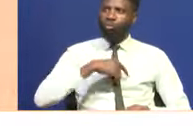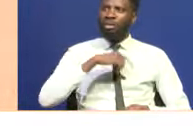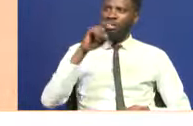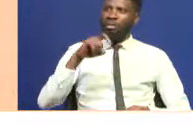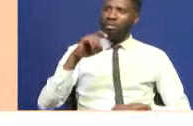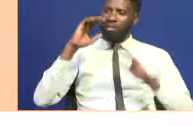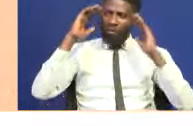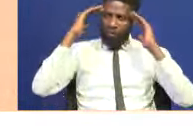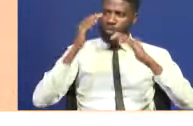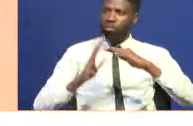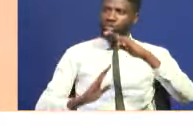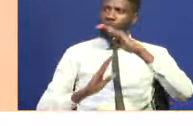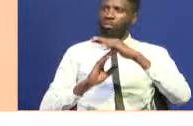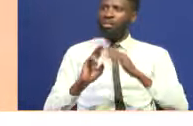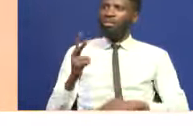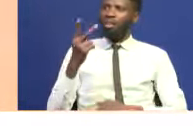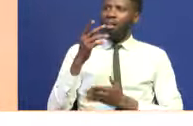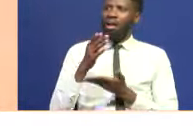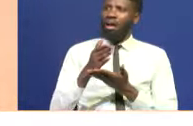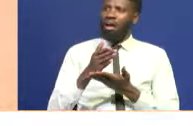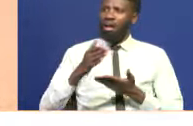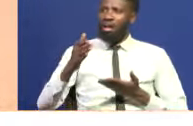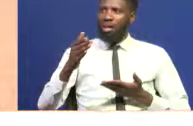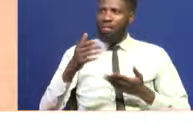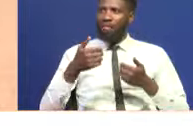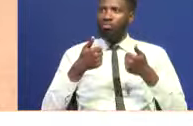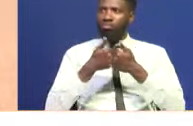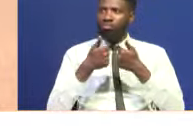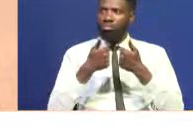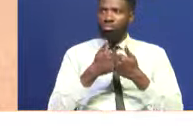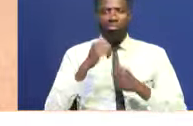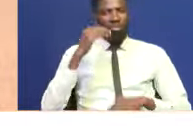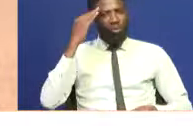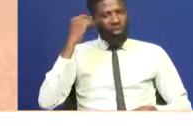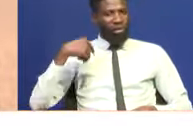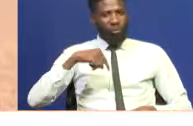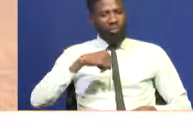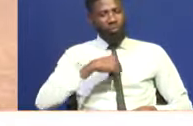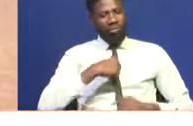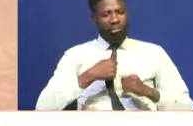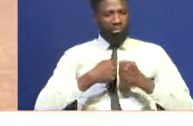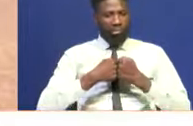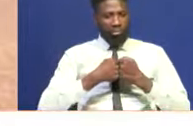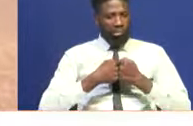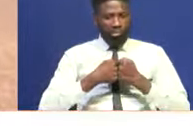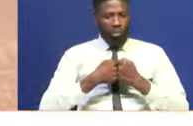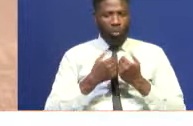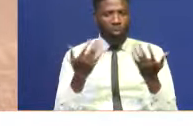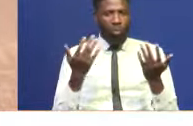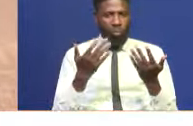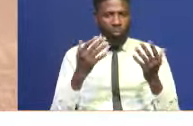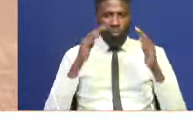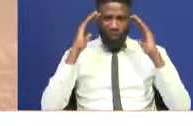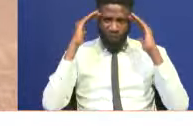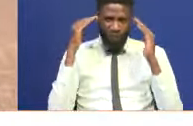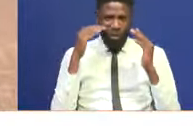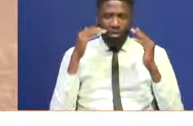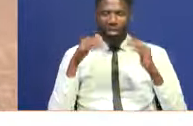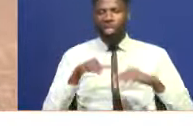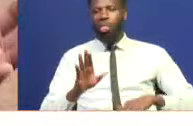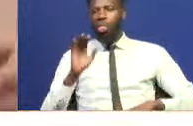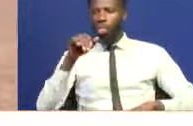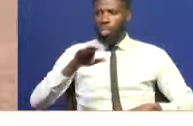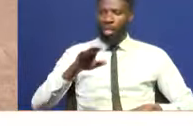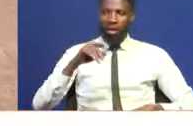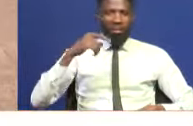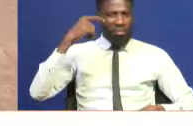the second half of the game, because we struggle with maintaining focus. So in